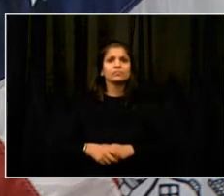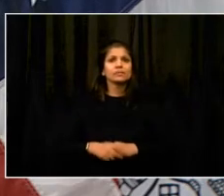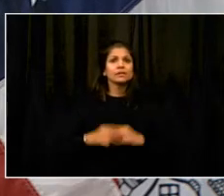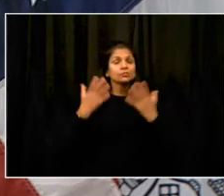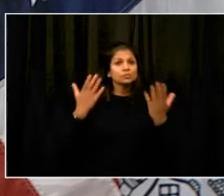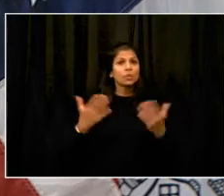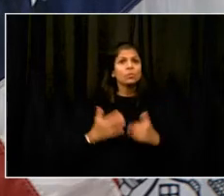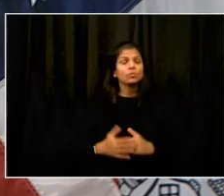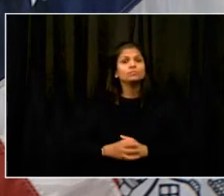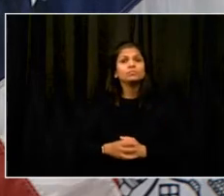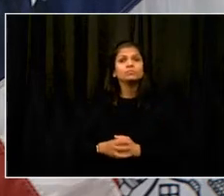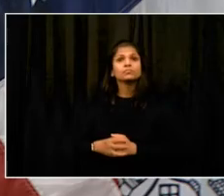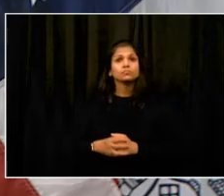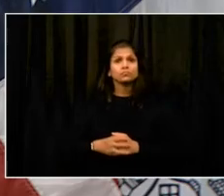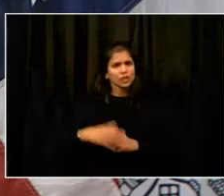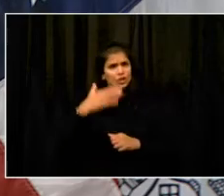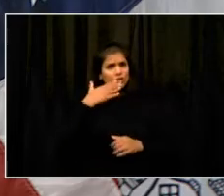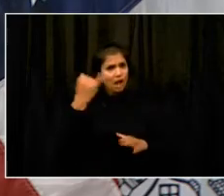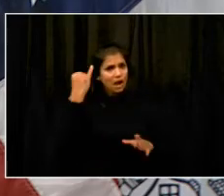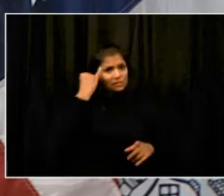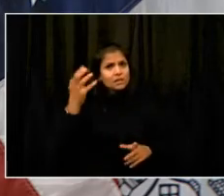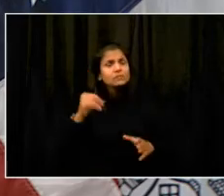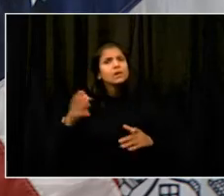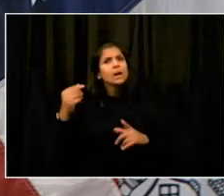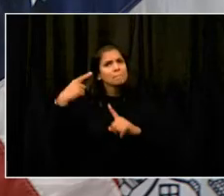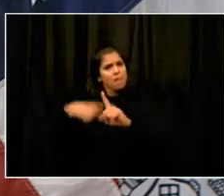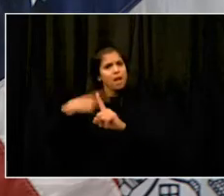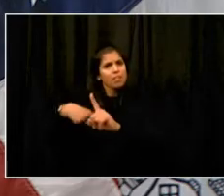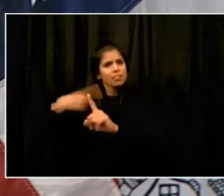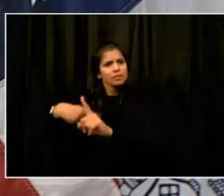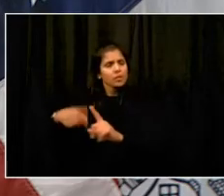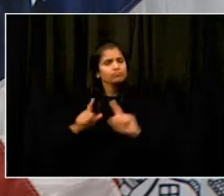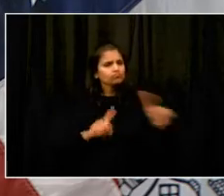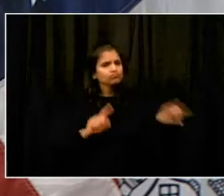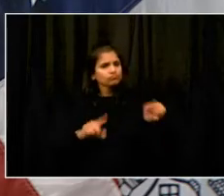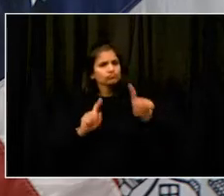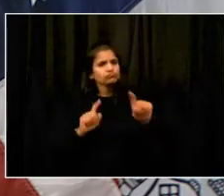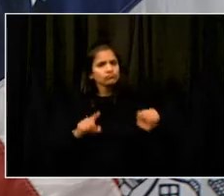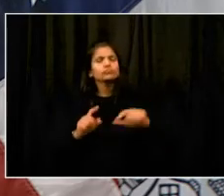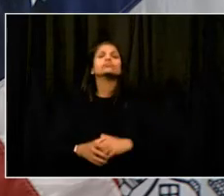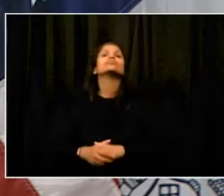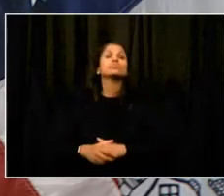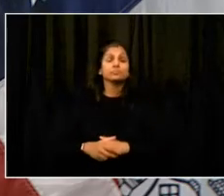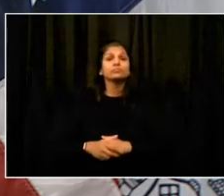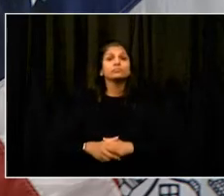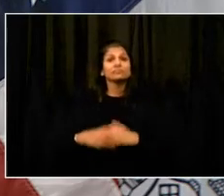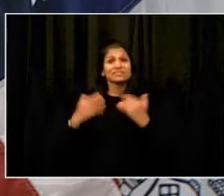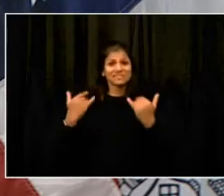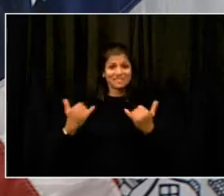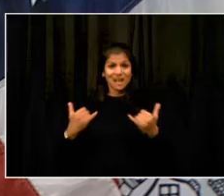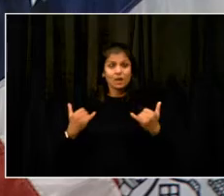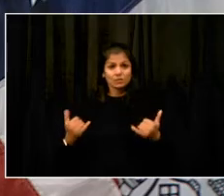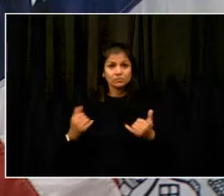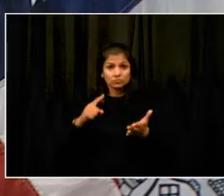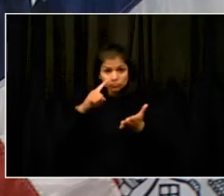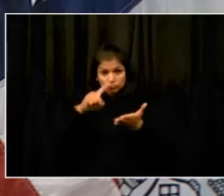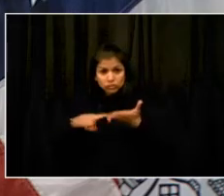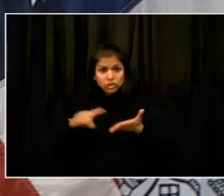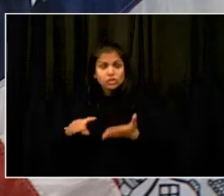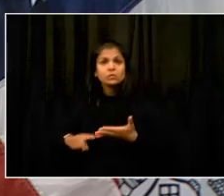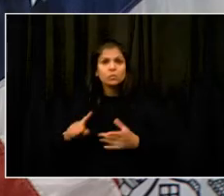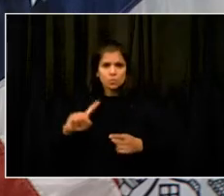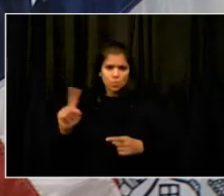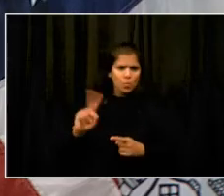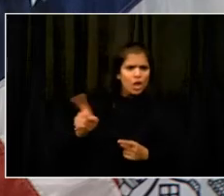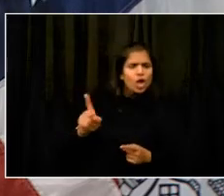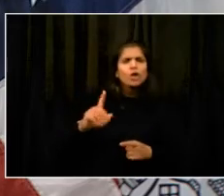good standard for getting tested. And we now have more ways to know where you can get tested, more places available, more information about